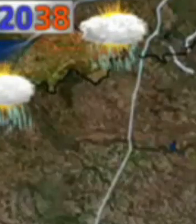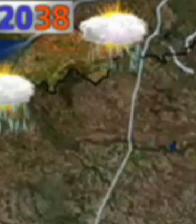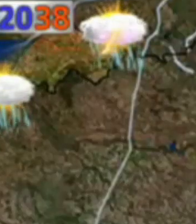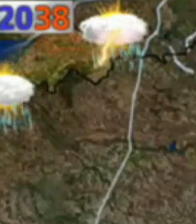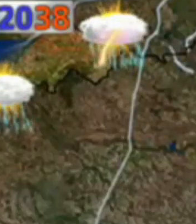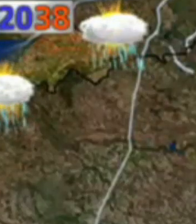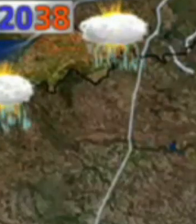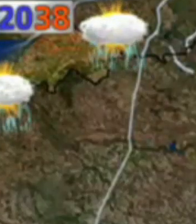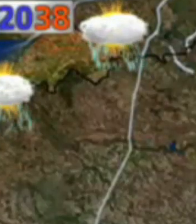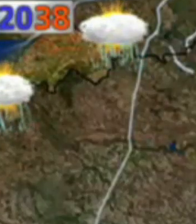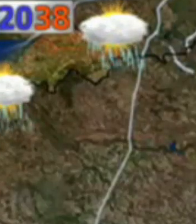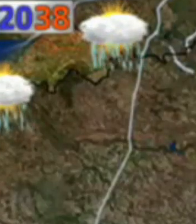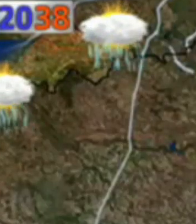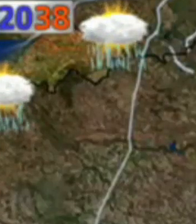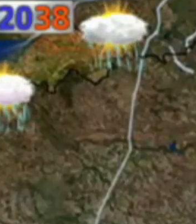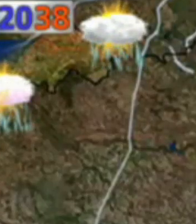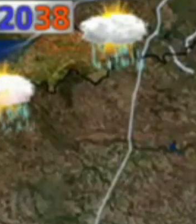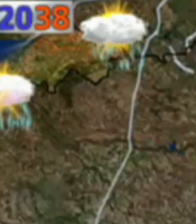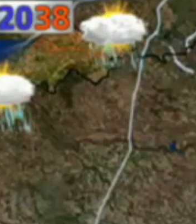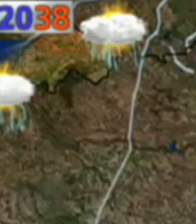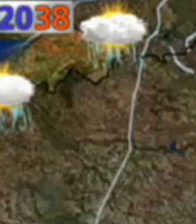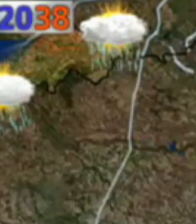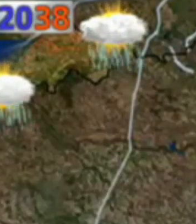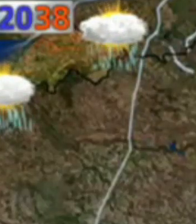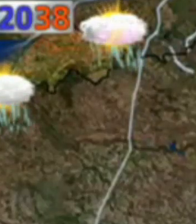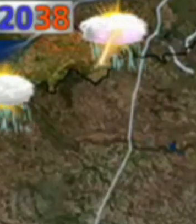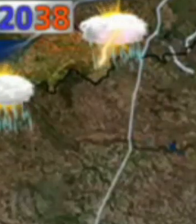le Rustenburg e tla be ke mo go digrata di le